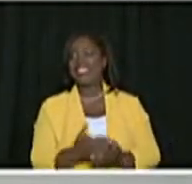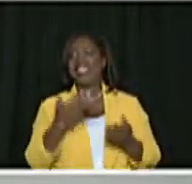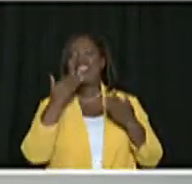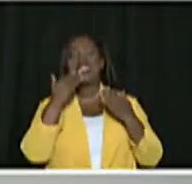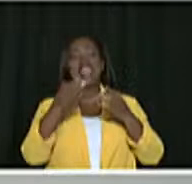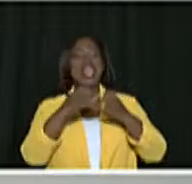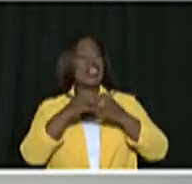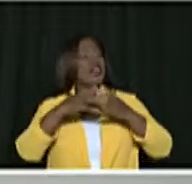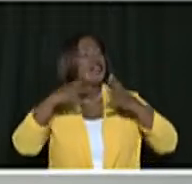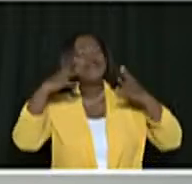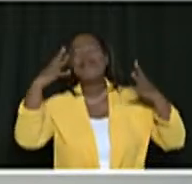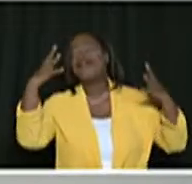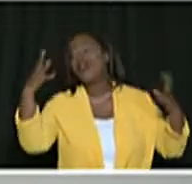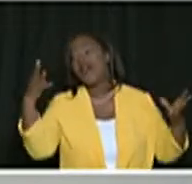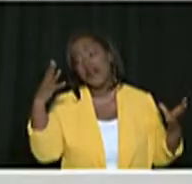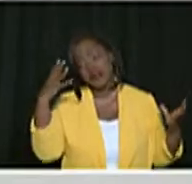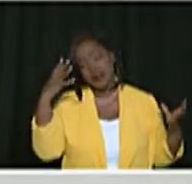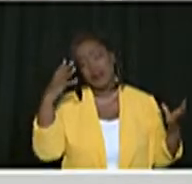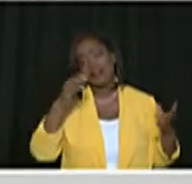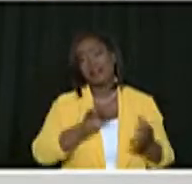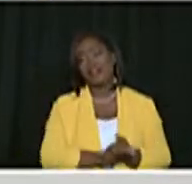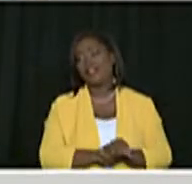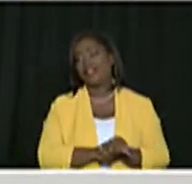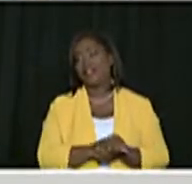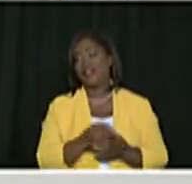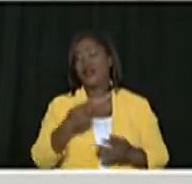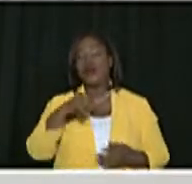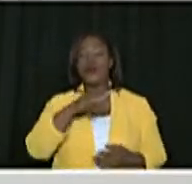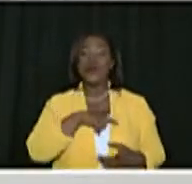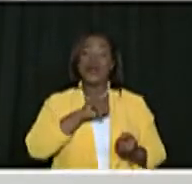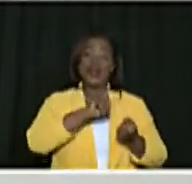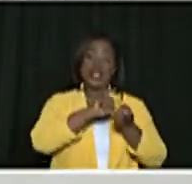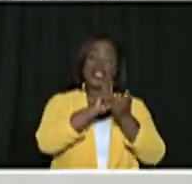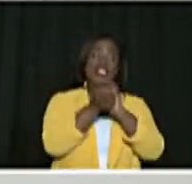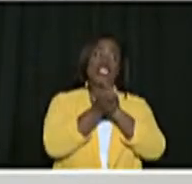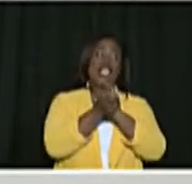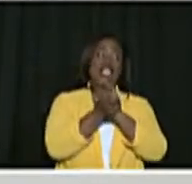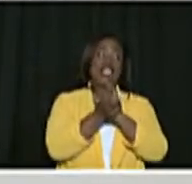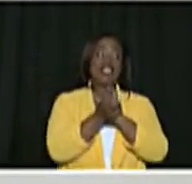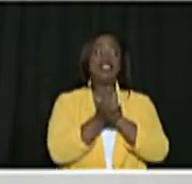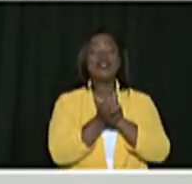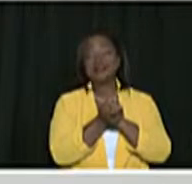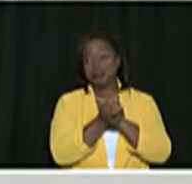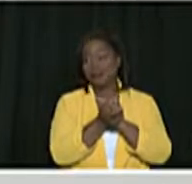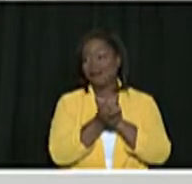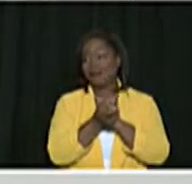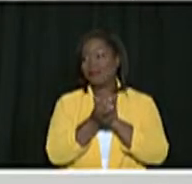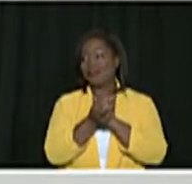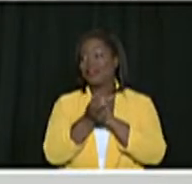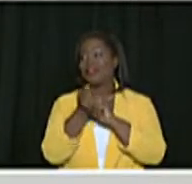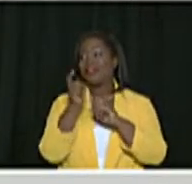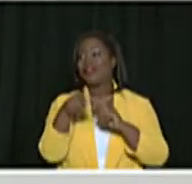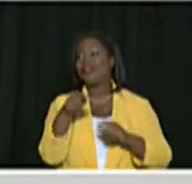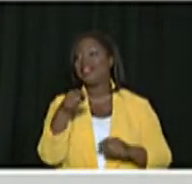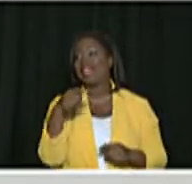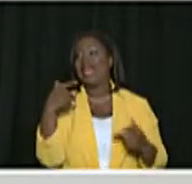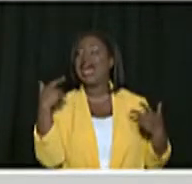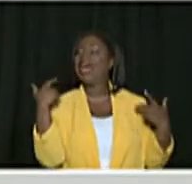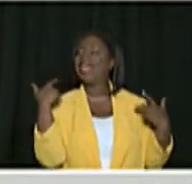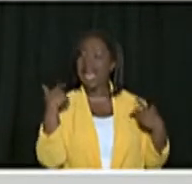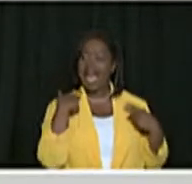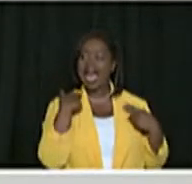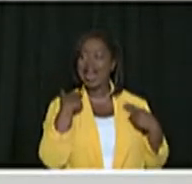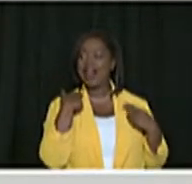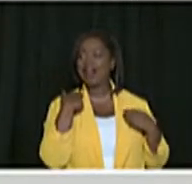much. We're going to shift gears. I mean, we could not have the Minister of State in the Ministry